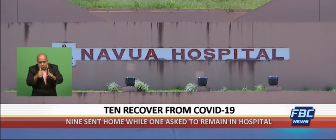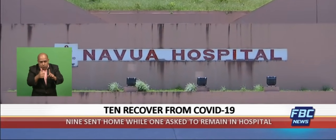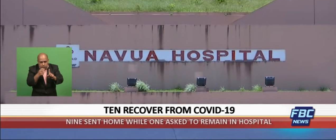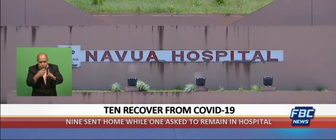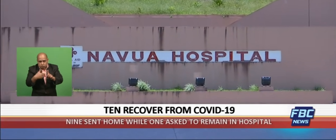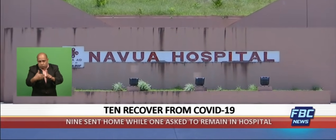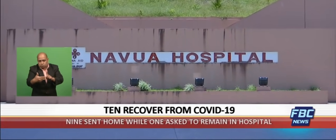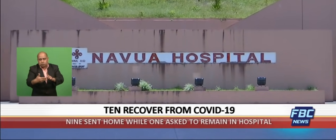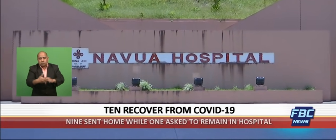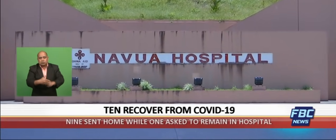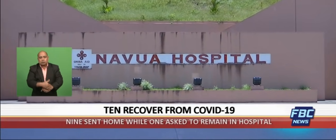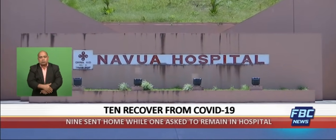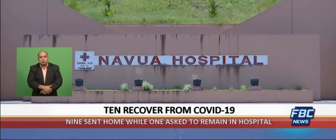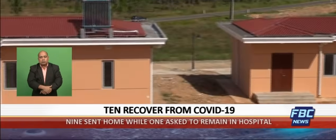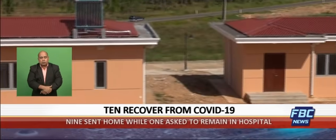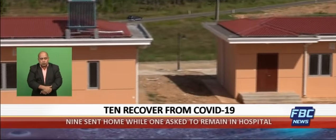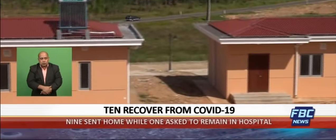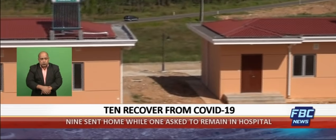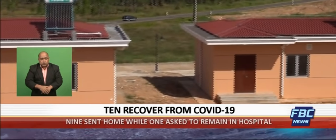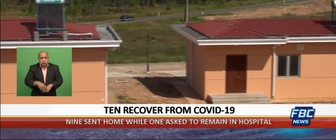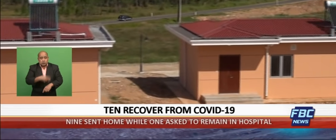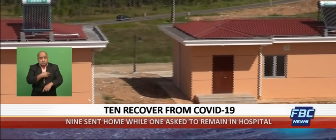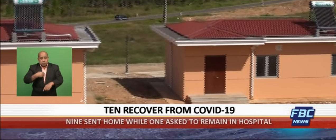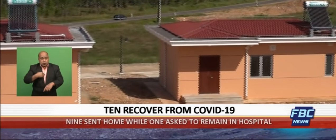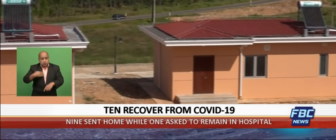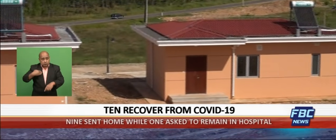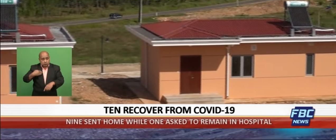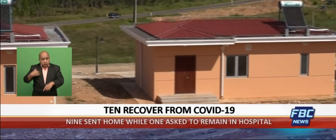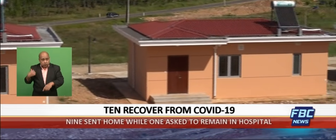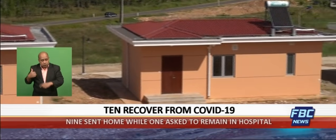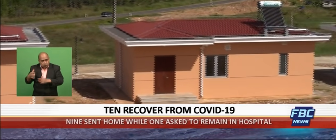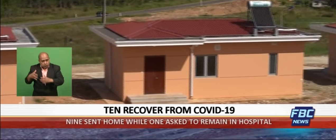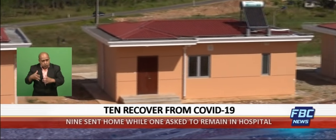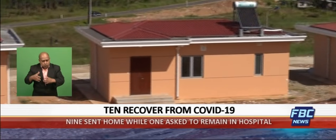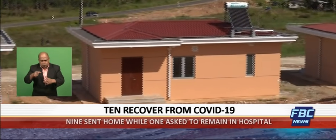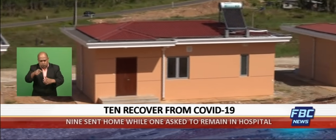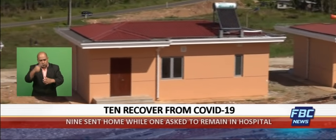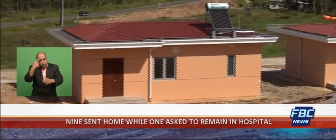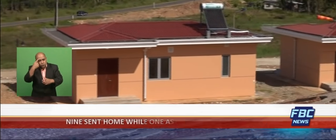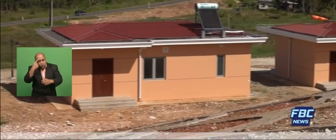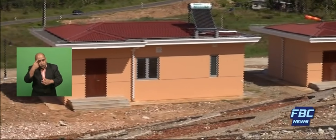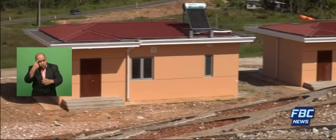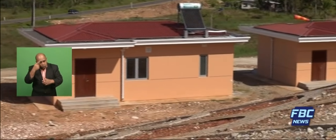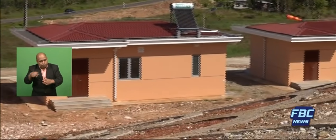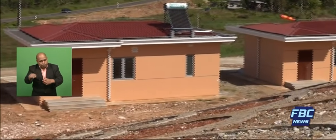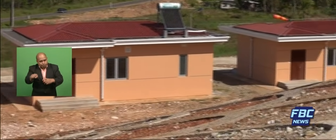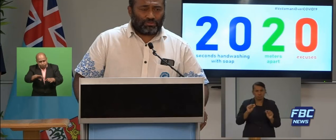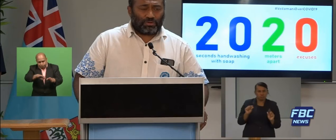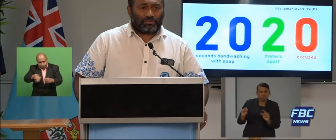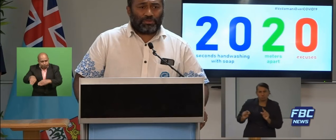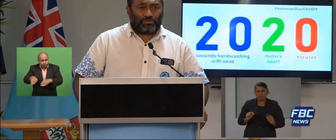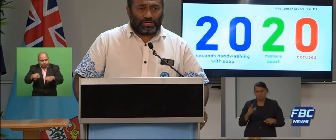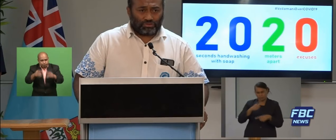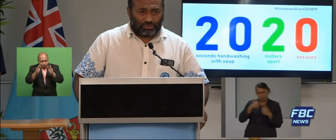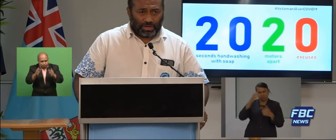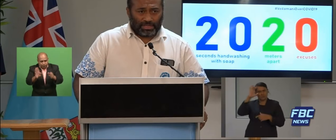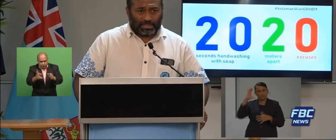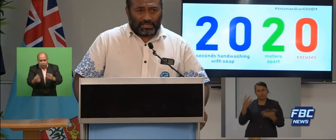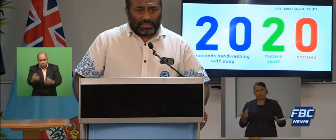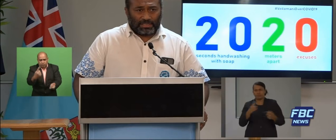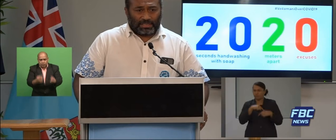Ifiremi Wangainabete says these steps are necessary to avoid any re-emergence of cases. I want to be really